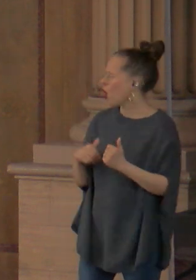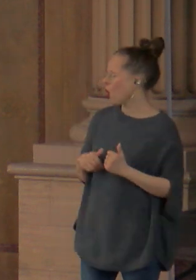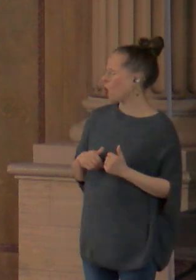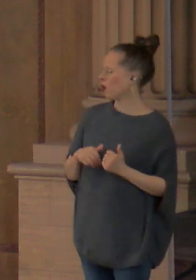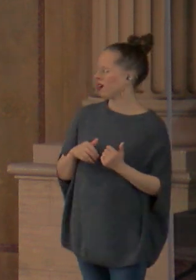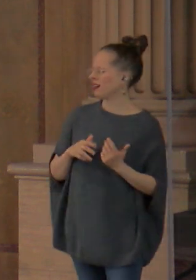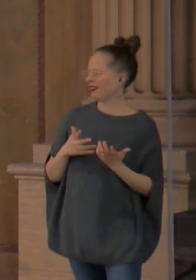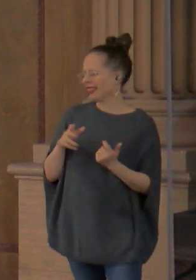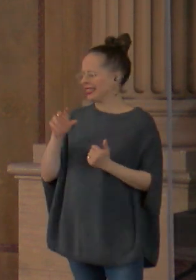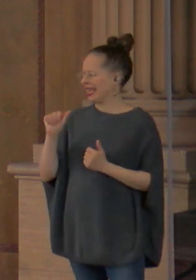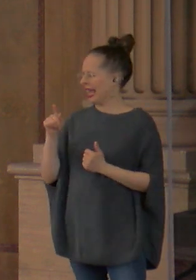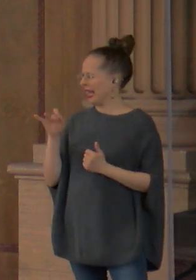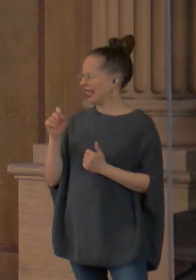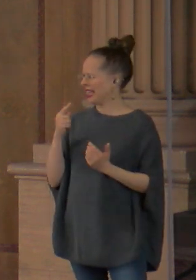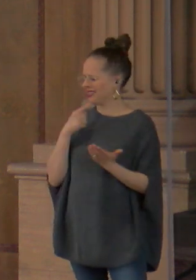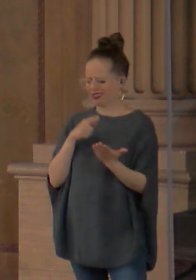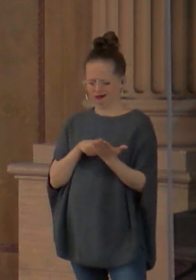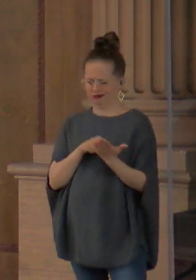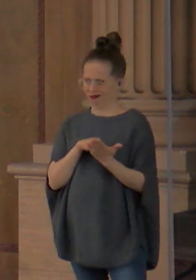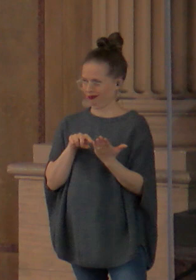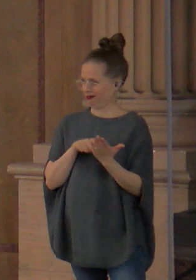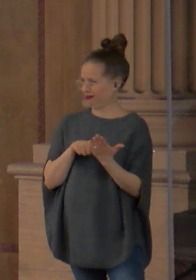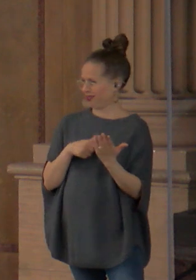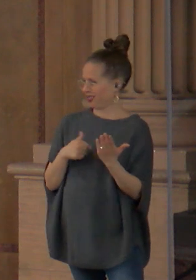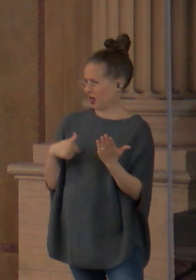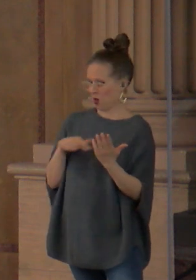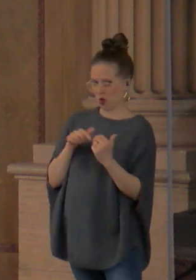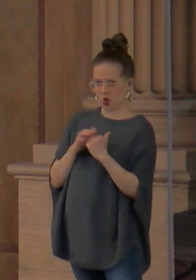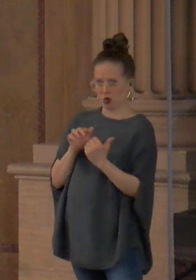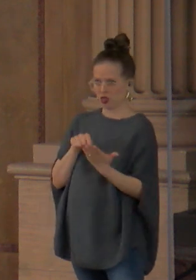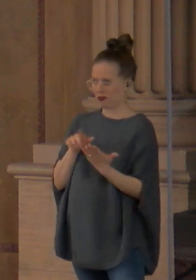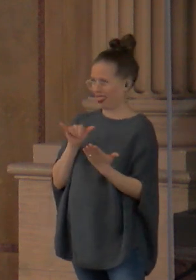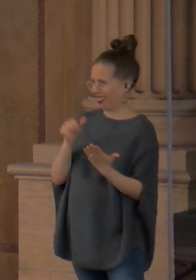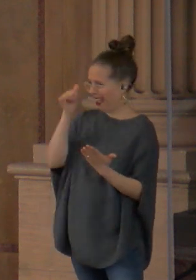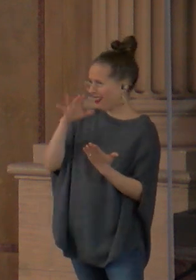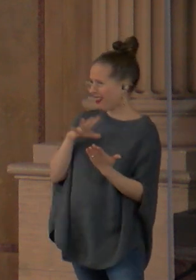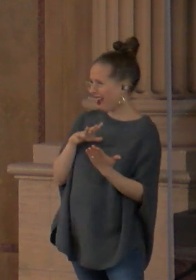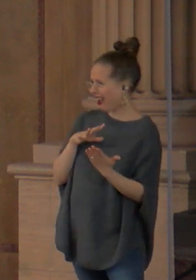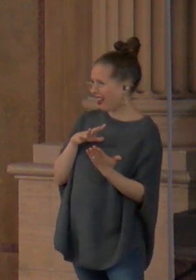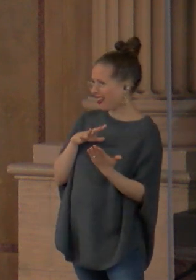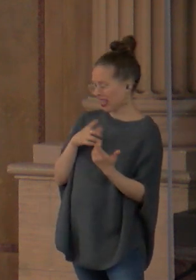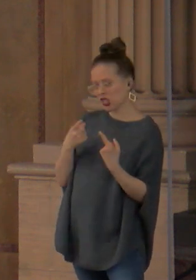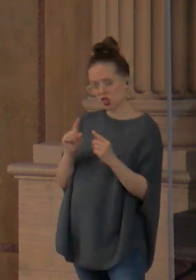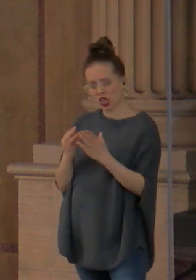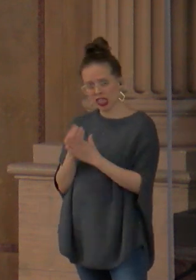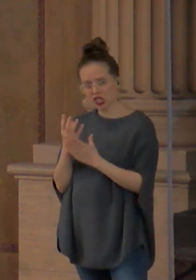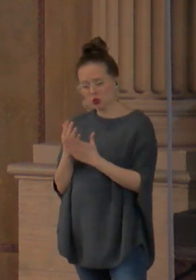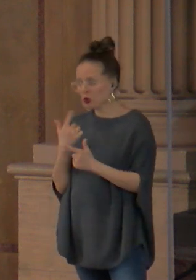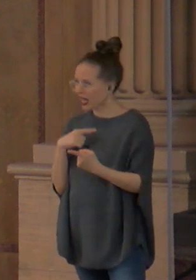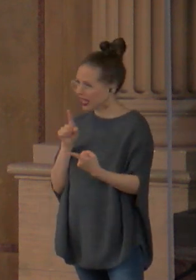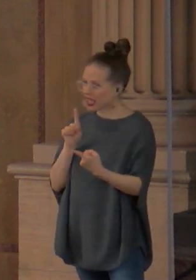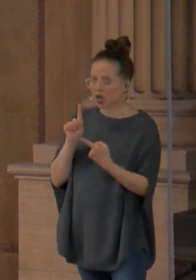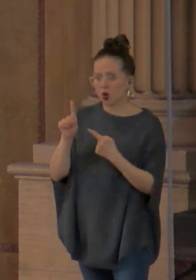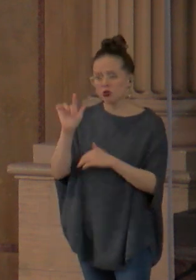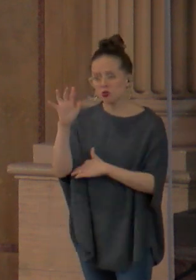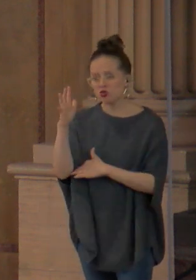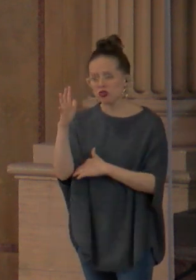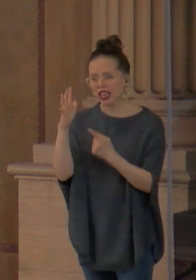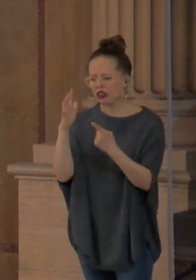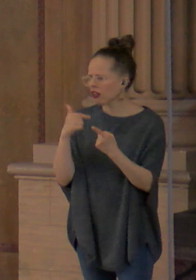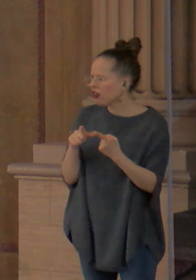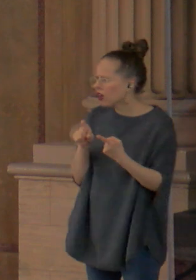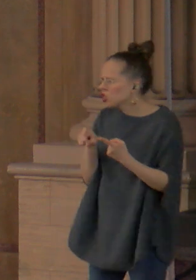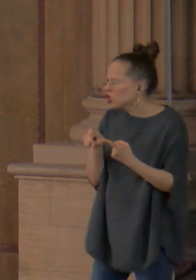like, look at this guy, like we're worshiping this guy. I mean, he comes up to a fig tree in the springtime, figs bear their fruit in the